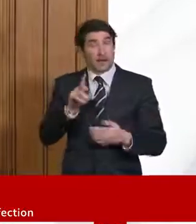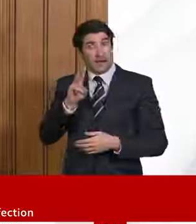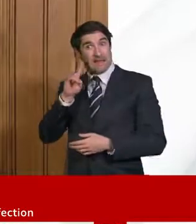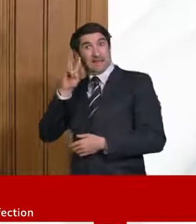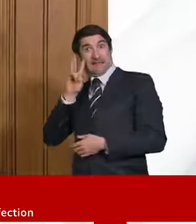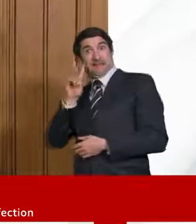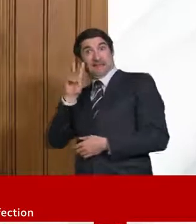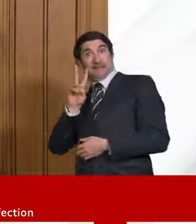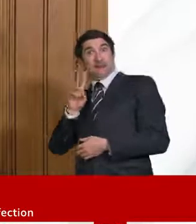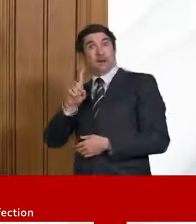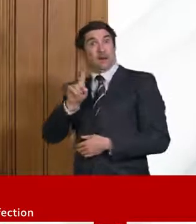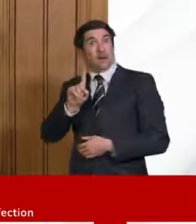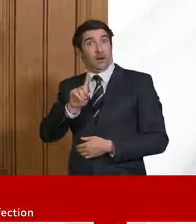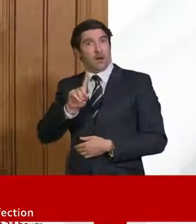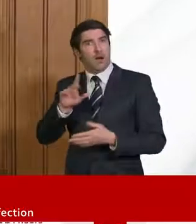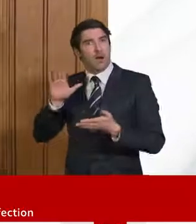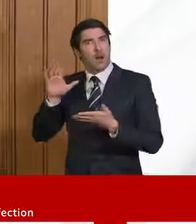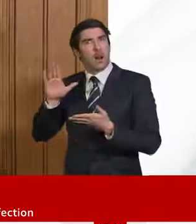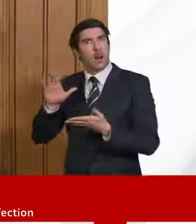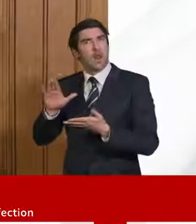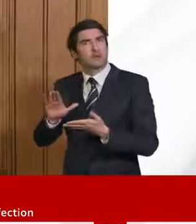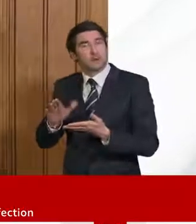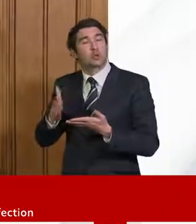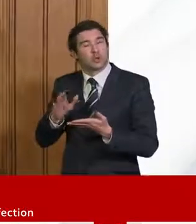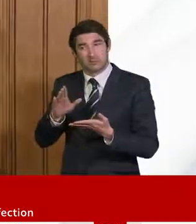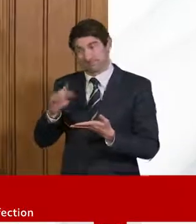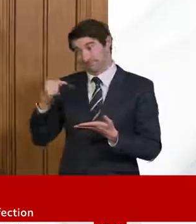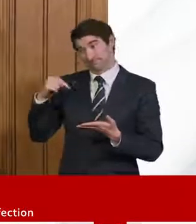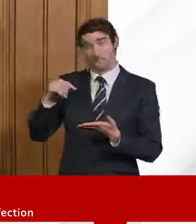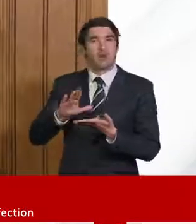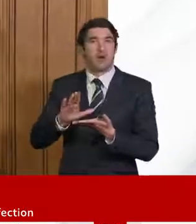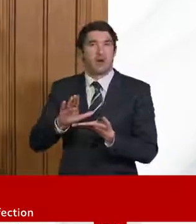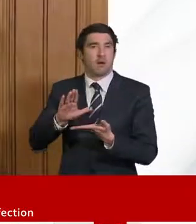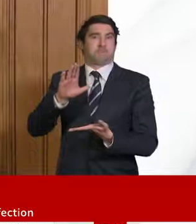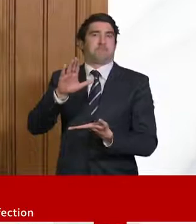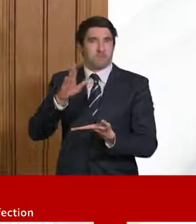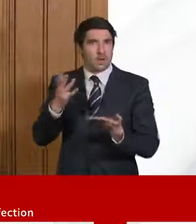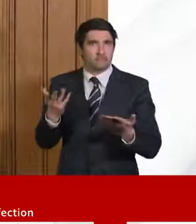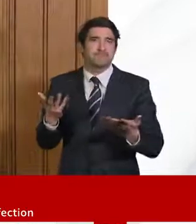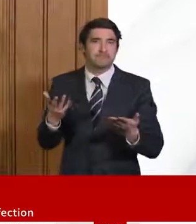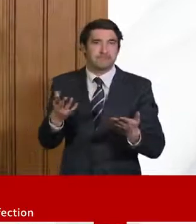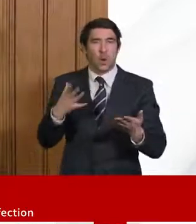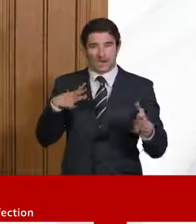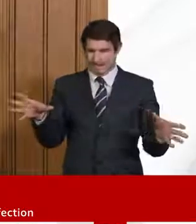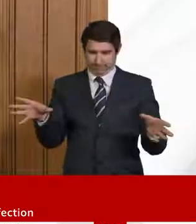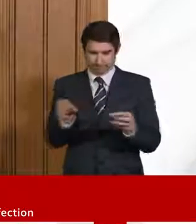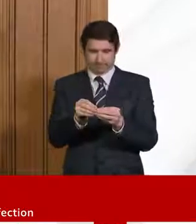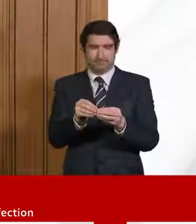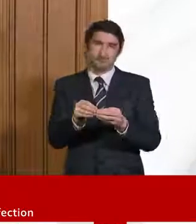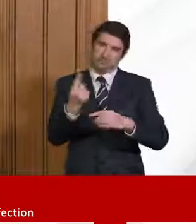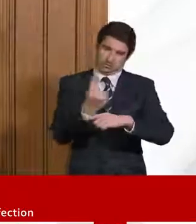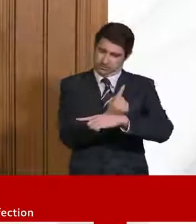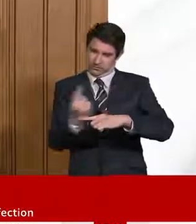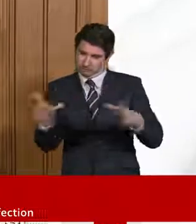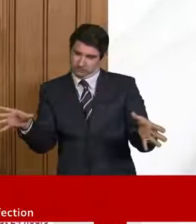think it's important to look at a series of days rather than an individual day. But as I said earlier, the sequence